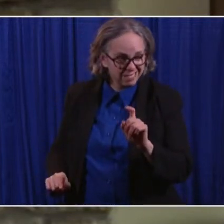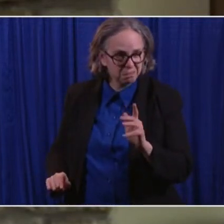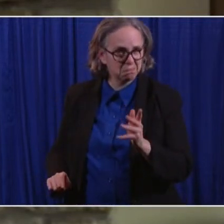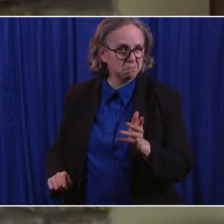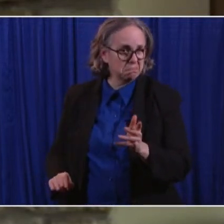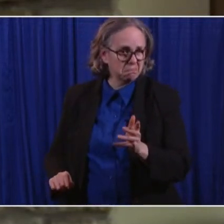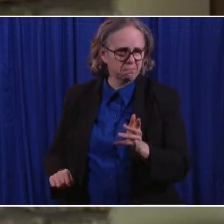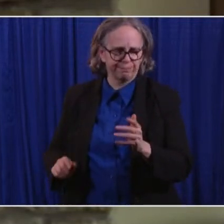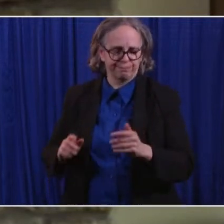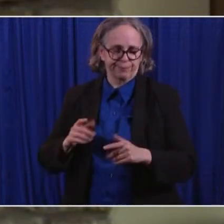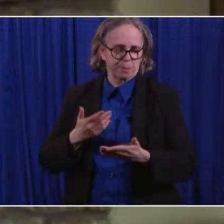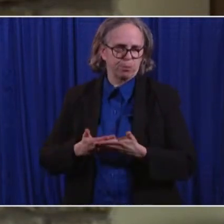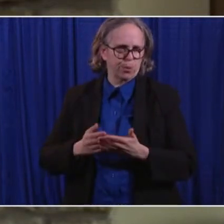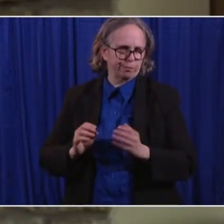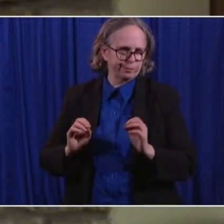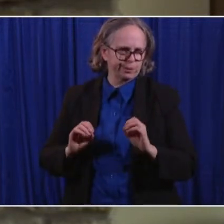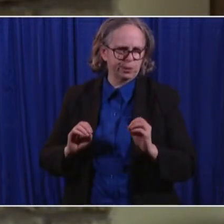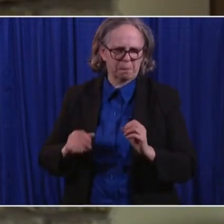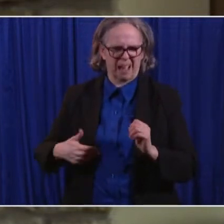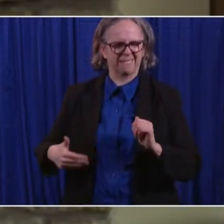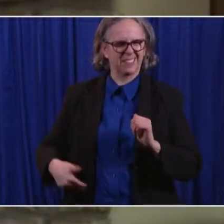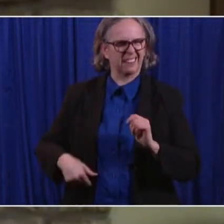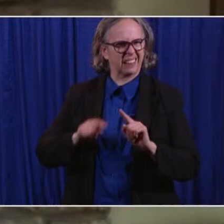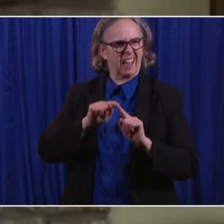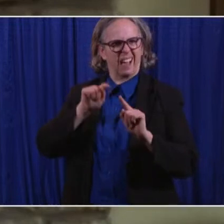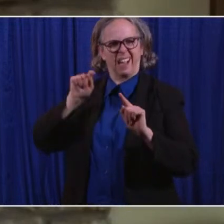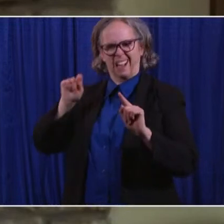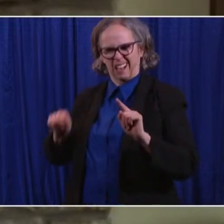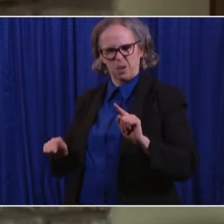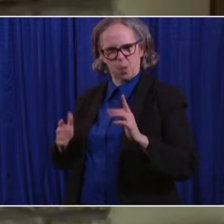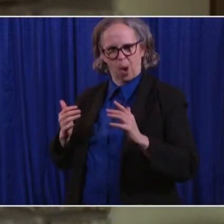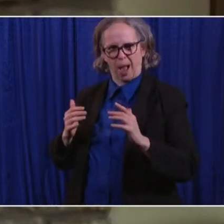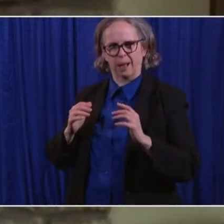prove it, but my guess is we're a net winner in regard to that.